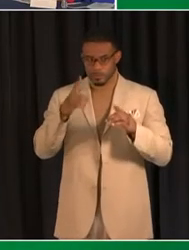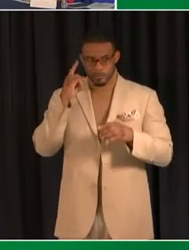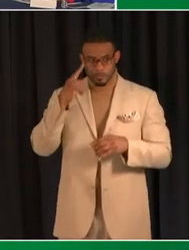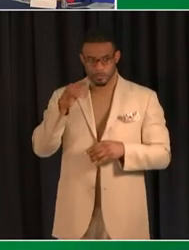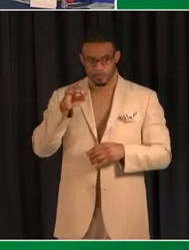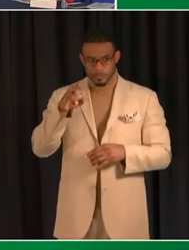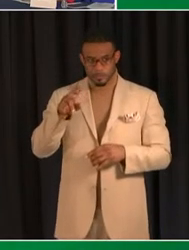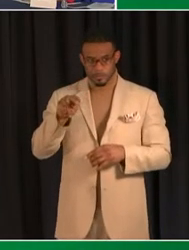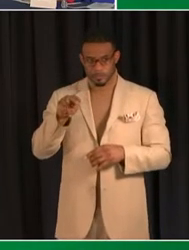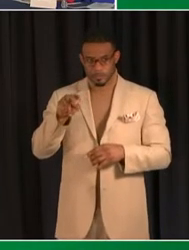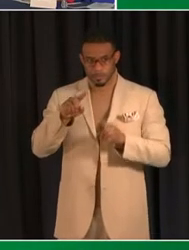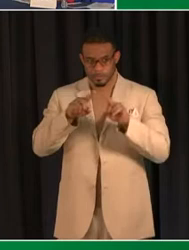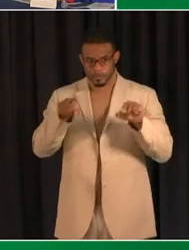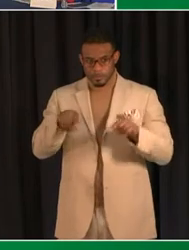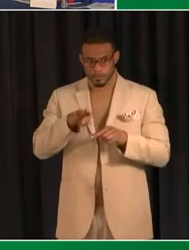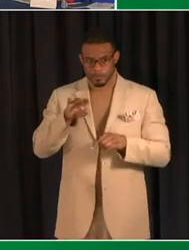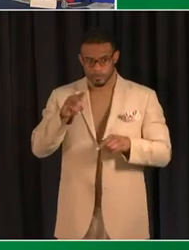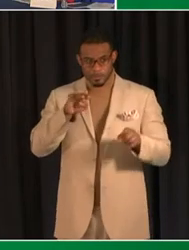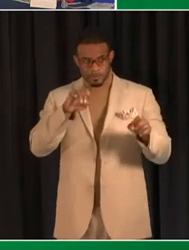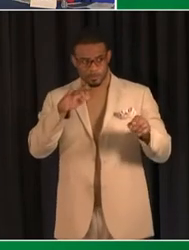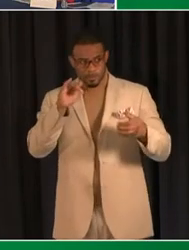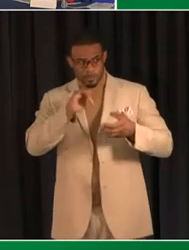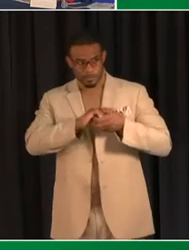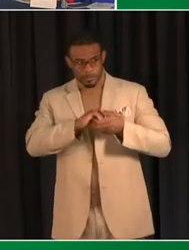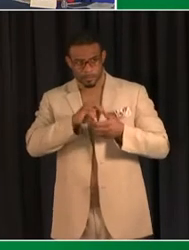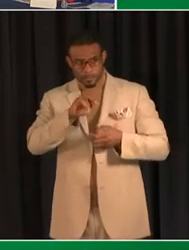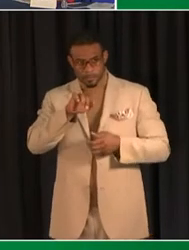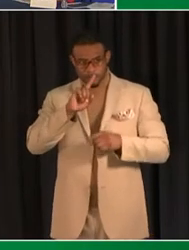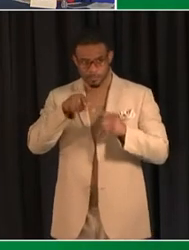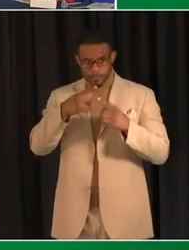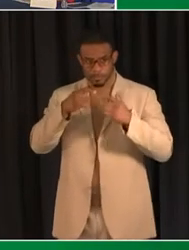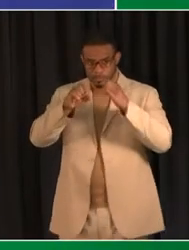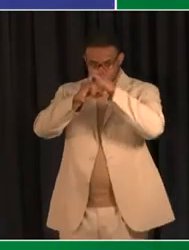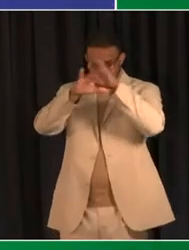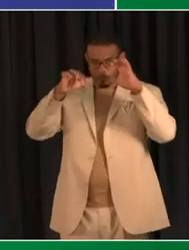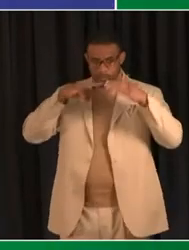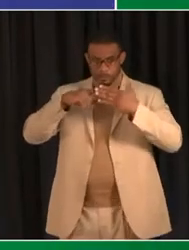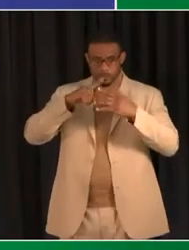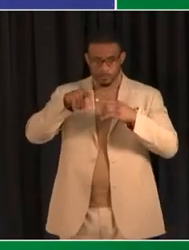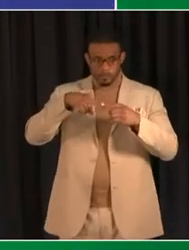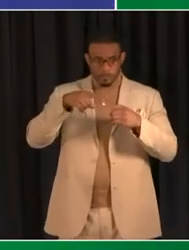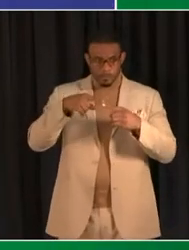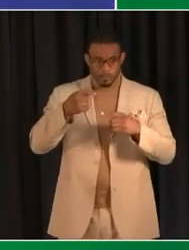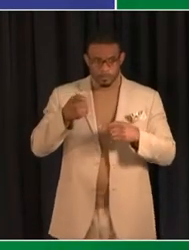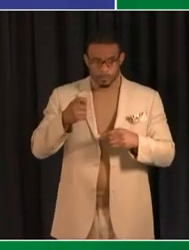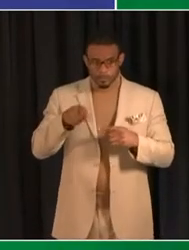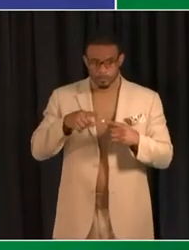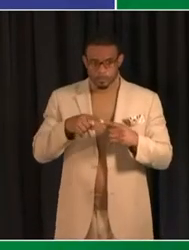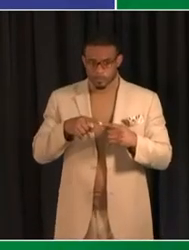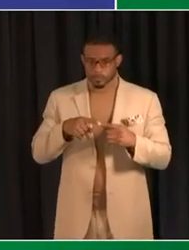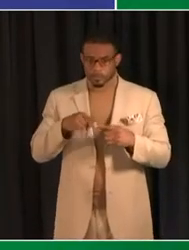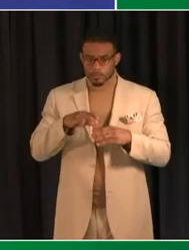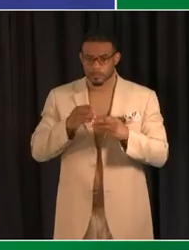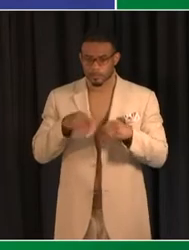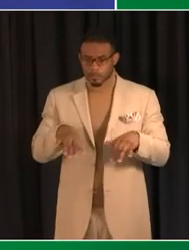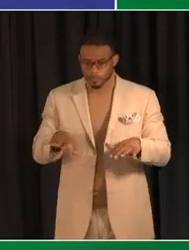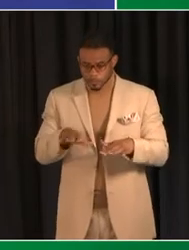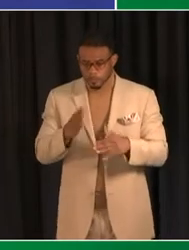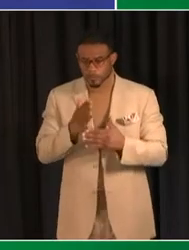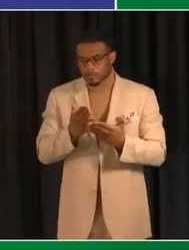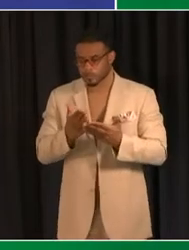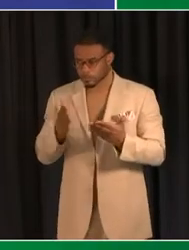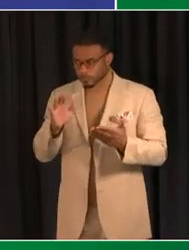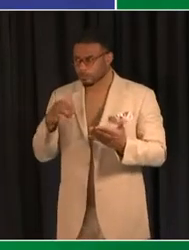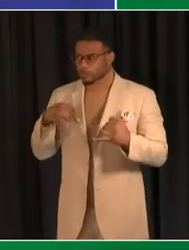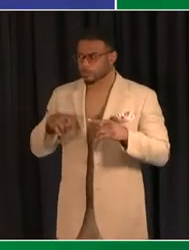Triangle Bid and Neil's partner. Neil talked to you about the big picture, and I'm going to talk to you a little bit about on the